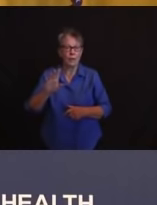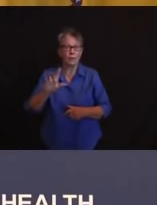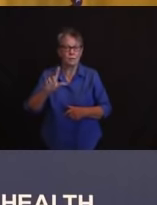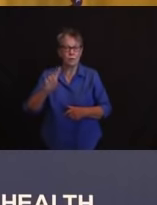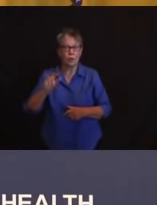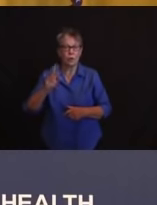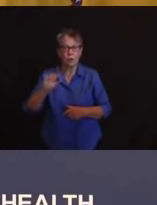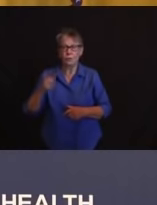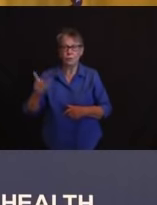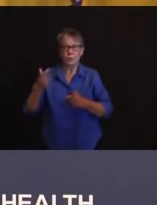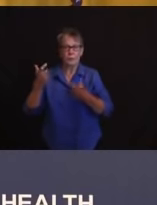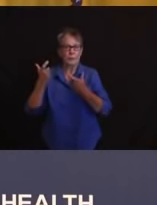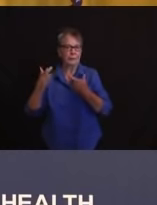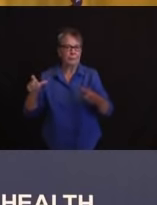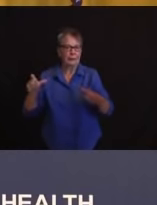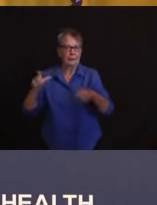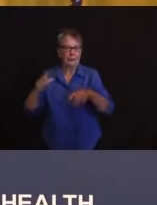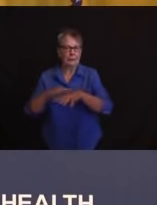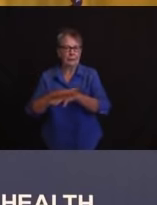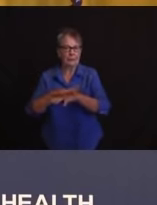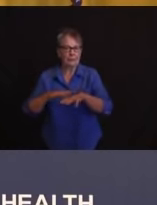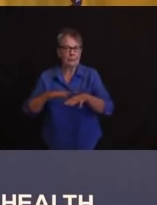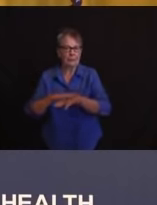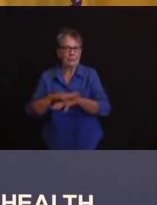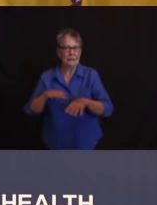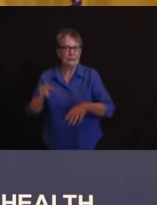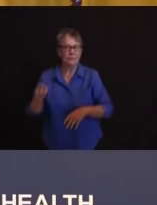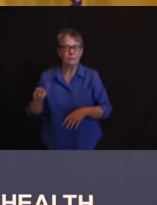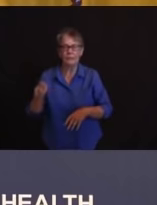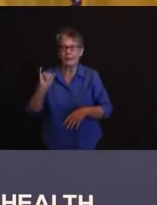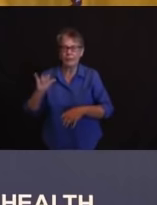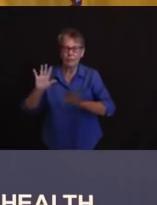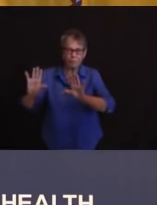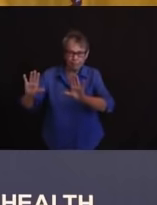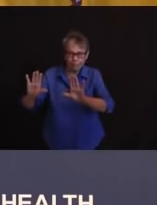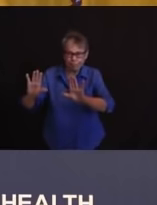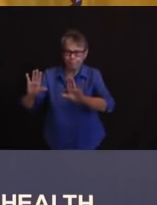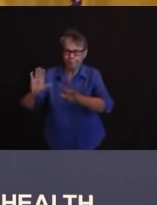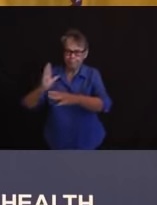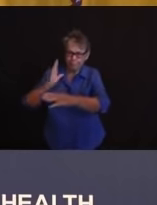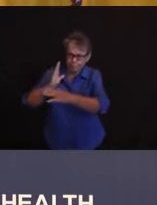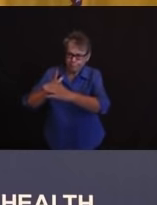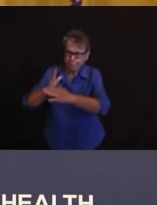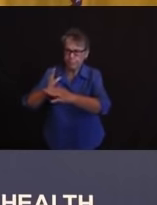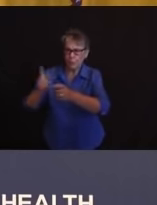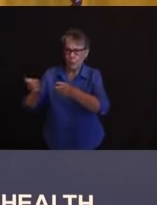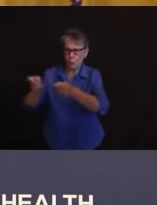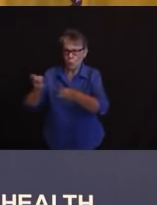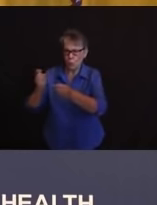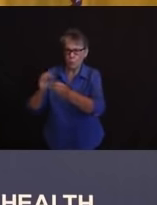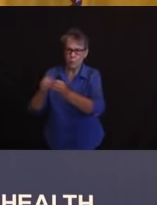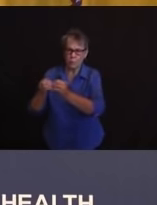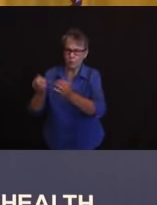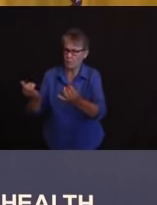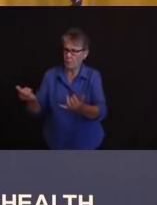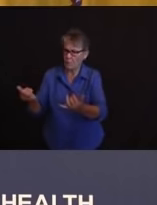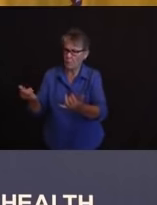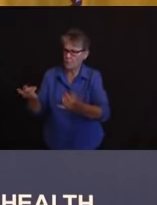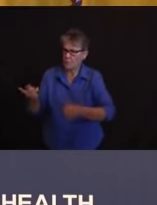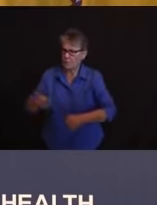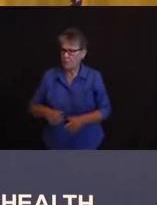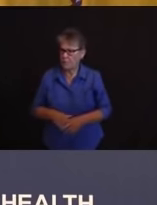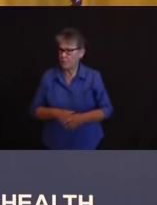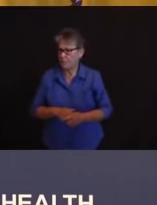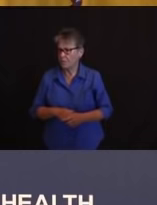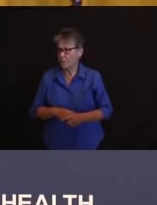ultimately turned that down. I reached out, I can't remember if I said this already, but I reached out to Tom Arnone, and he and I have been exchanging. He's the